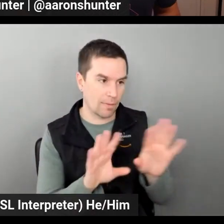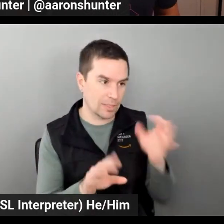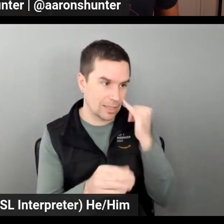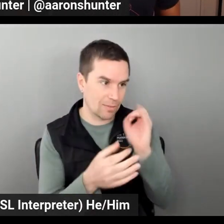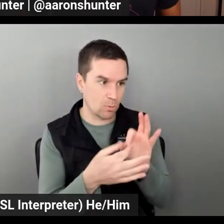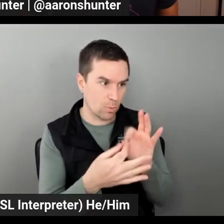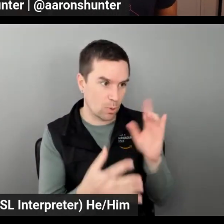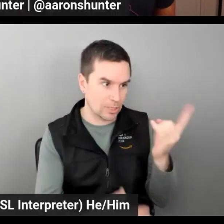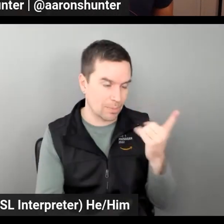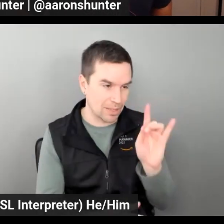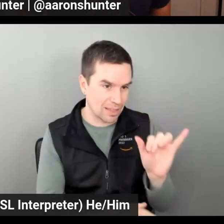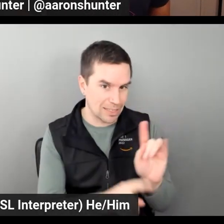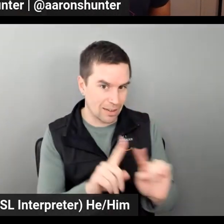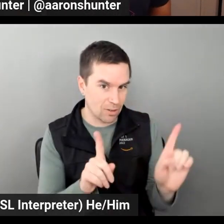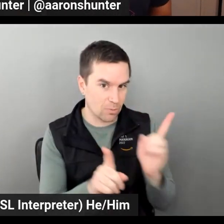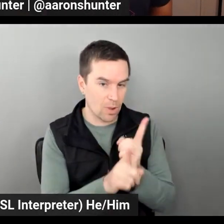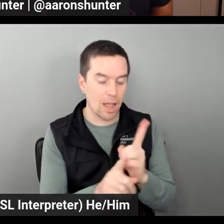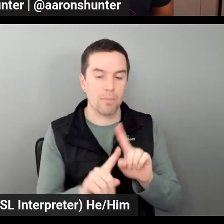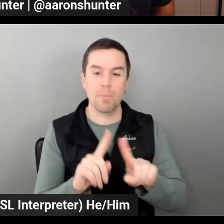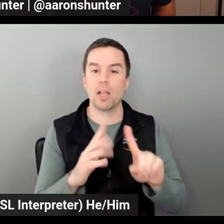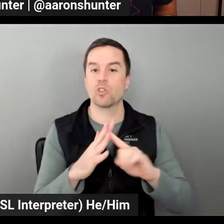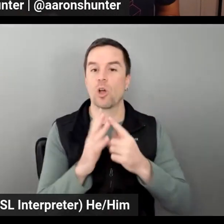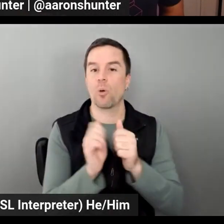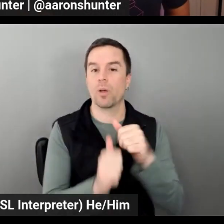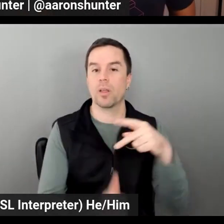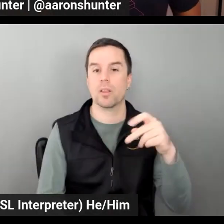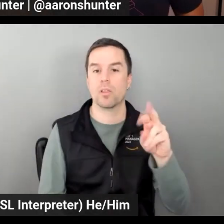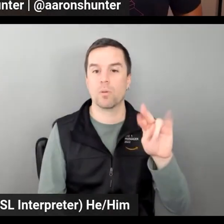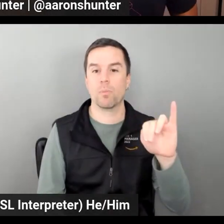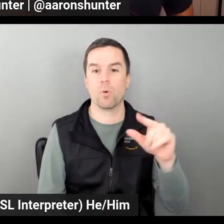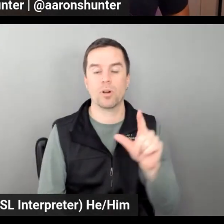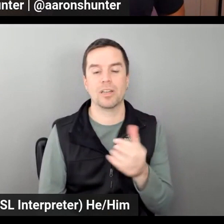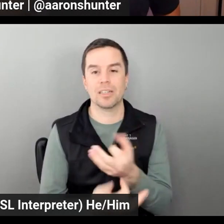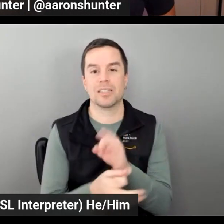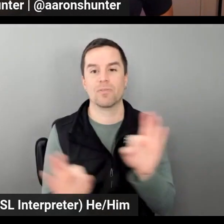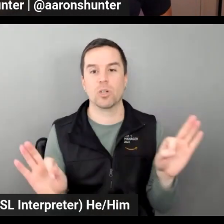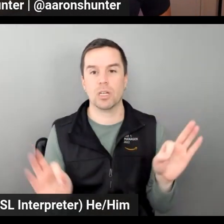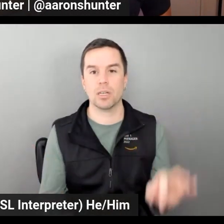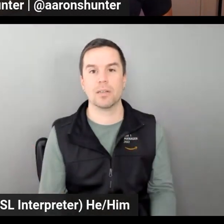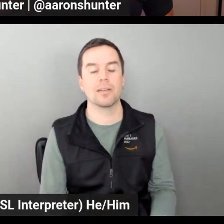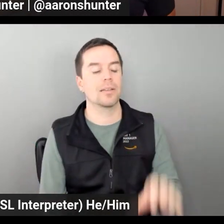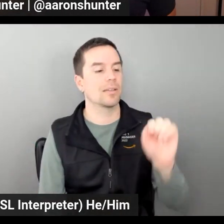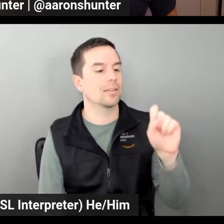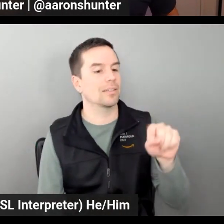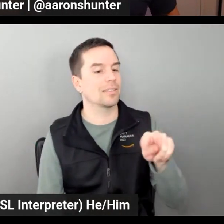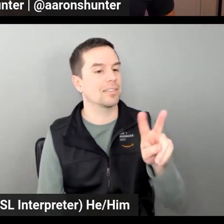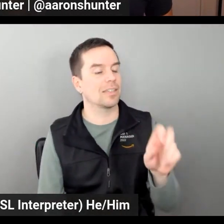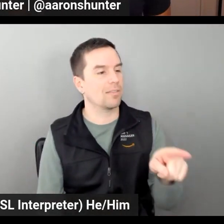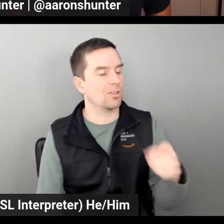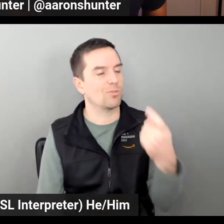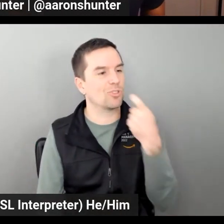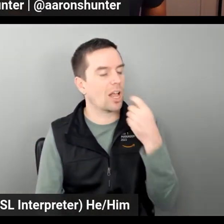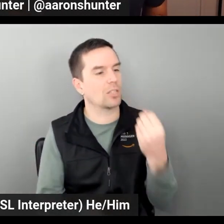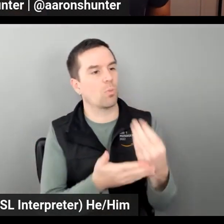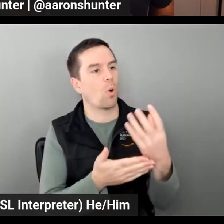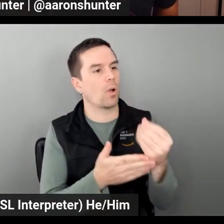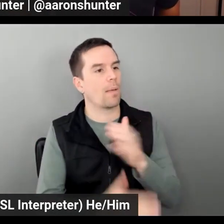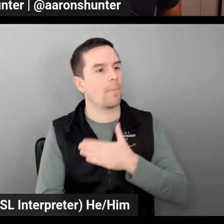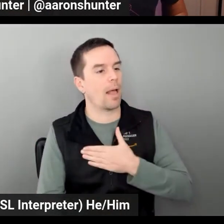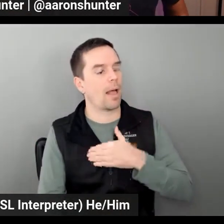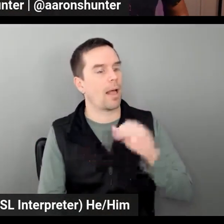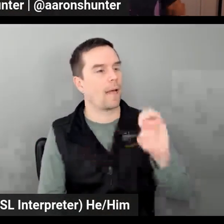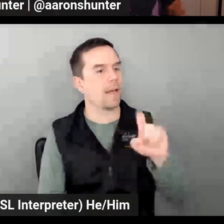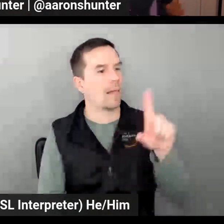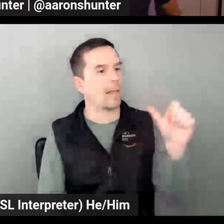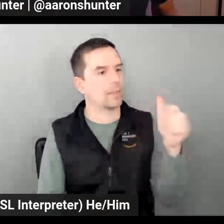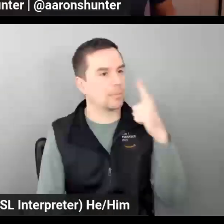But to get started with the porting, it's free. Yes. Steve, you just woke up my Echo device, because my wake word from Echo device is free. So now it's listening. Thanks a